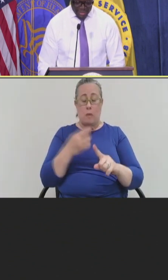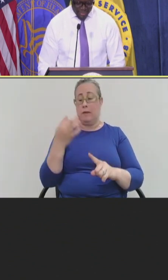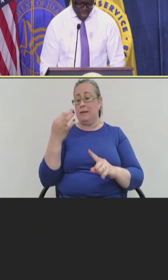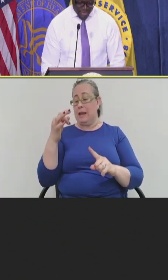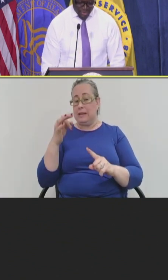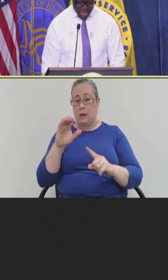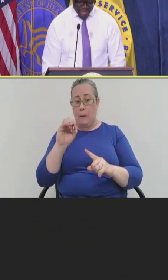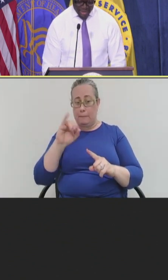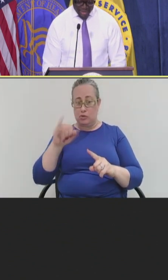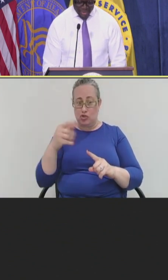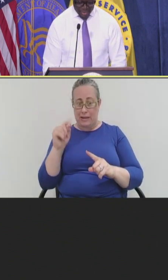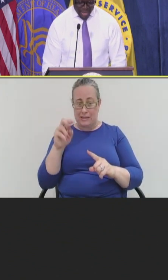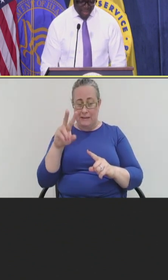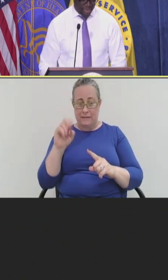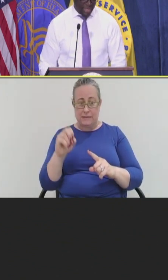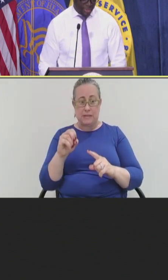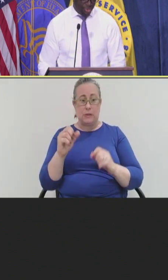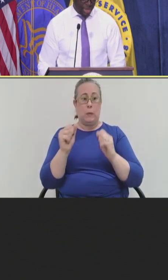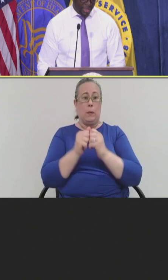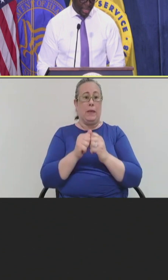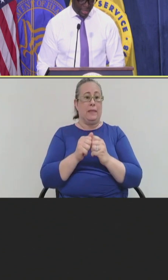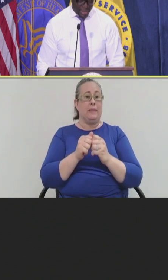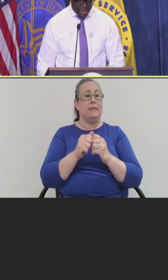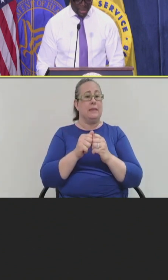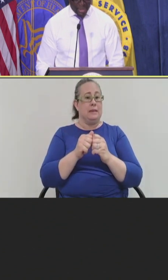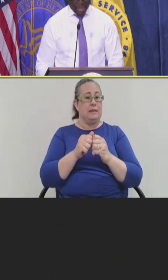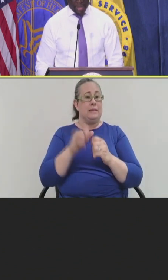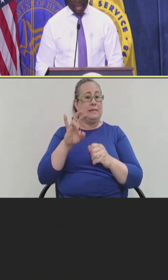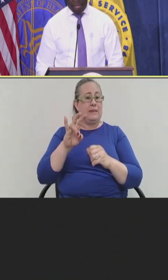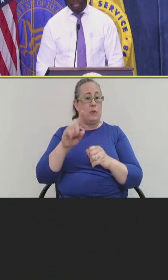and 71 strategies, also aims at strengthening